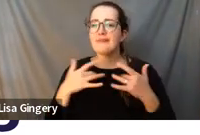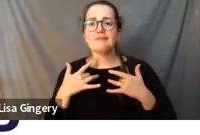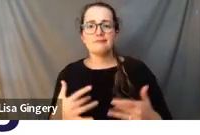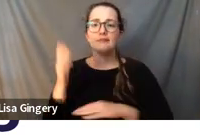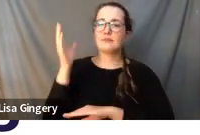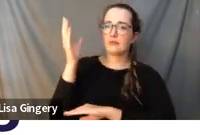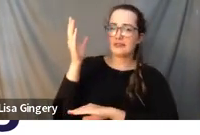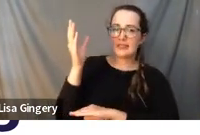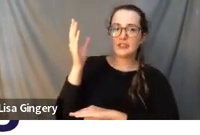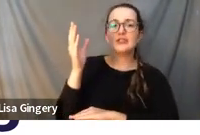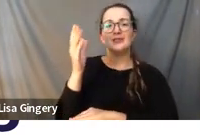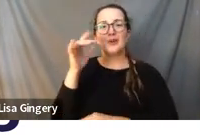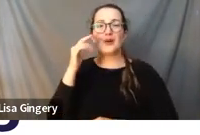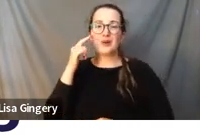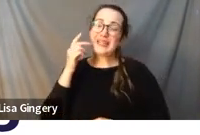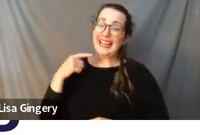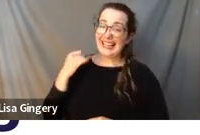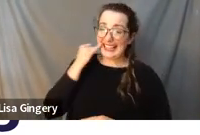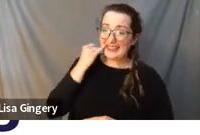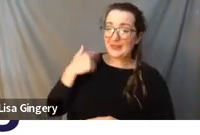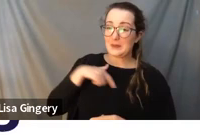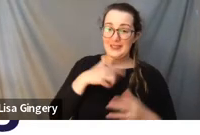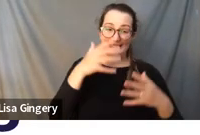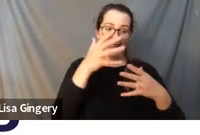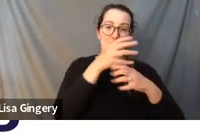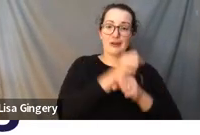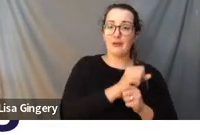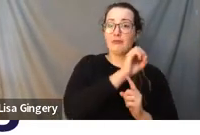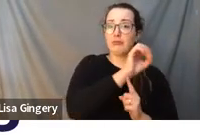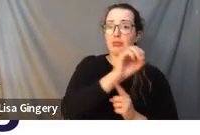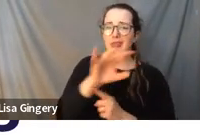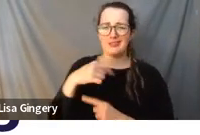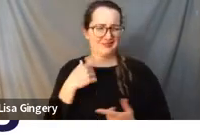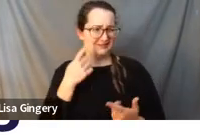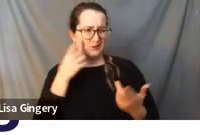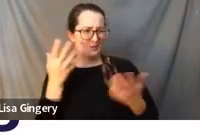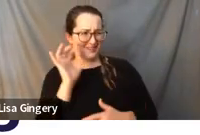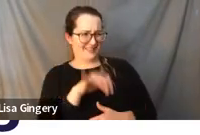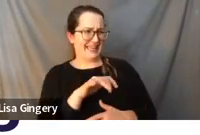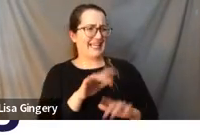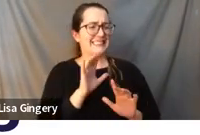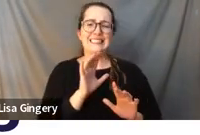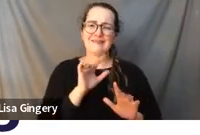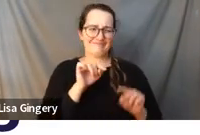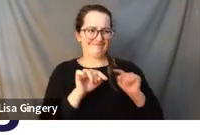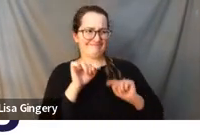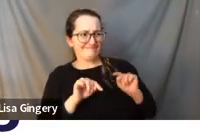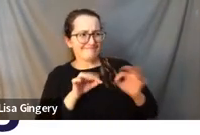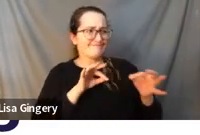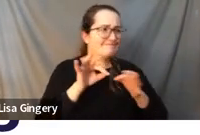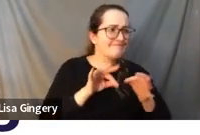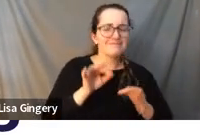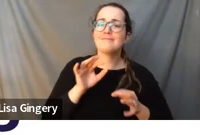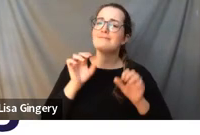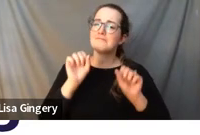any acronyms that don't sound familiar, please feel free to shout out in the chat, be like, wait a minute, back up, what is that? So,